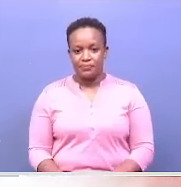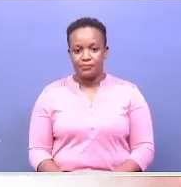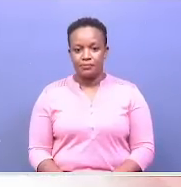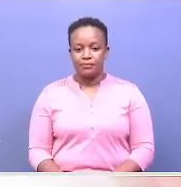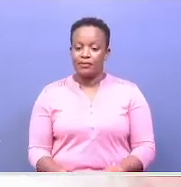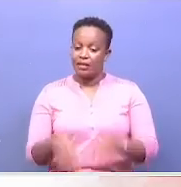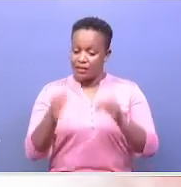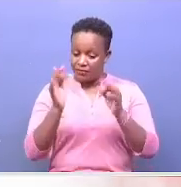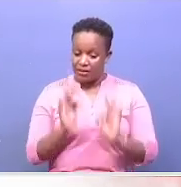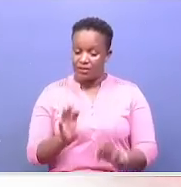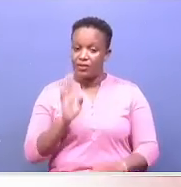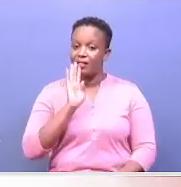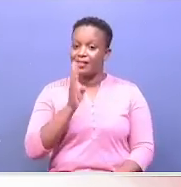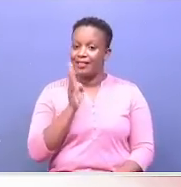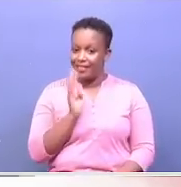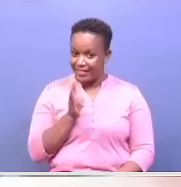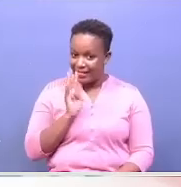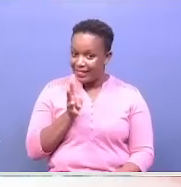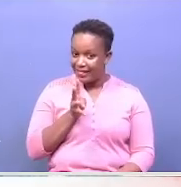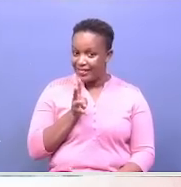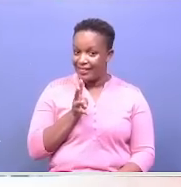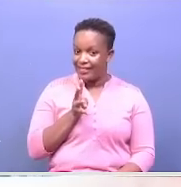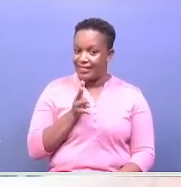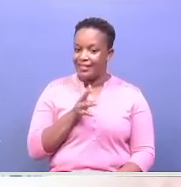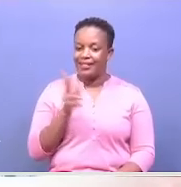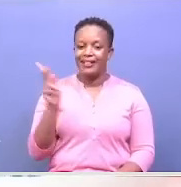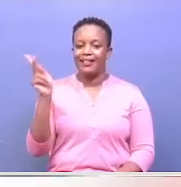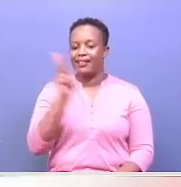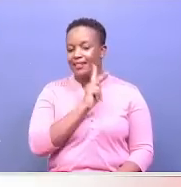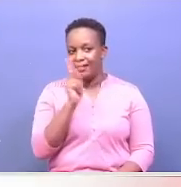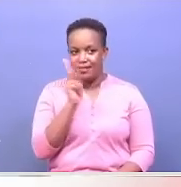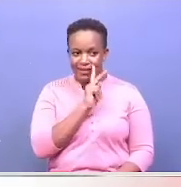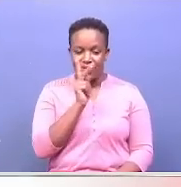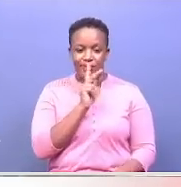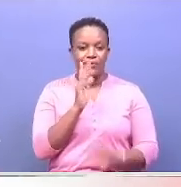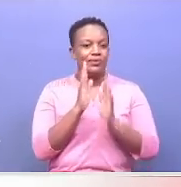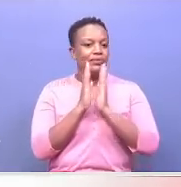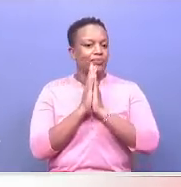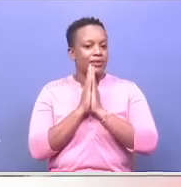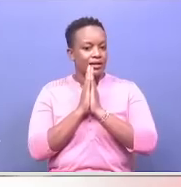We are one under God. Uyo Mungu munaomba.